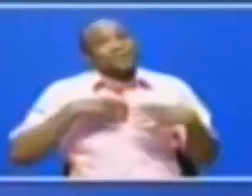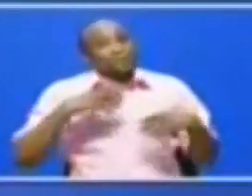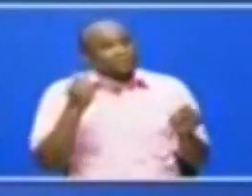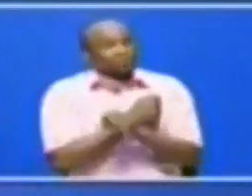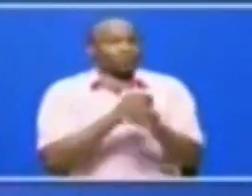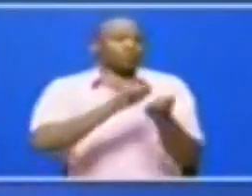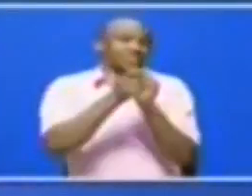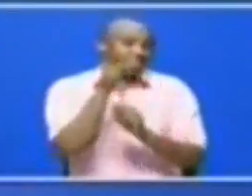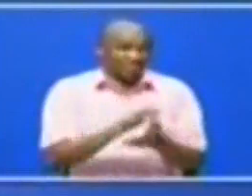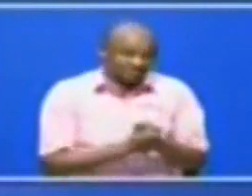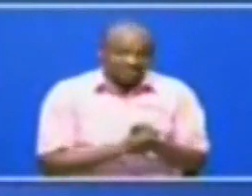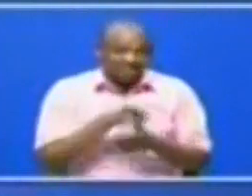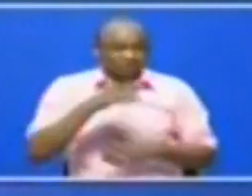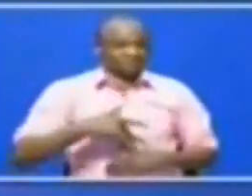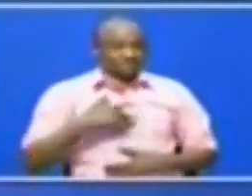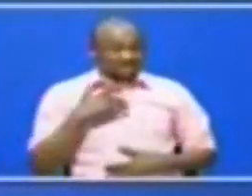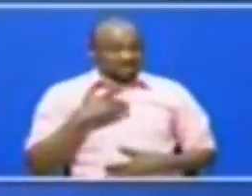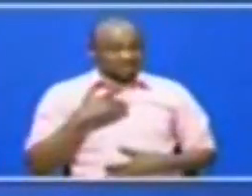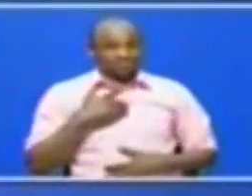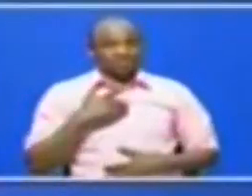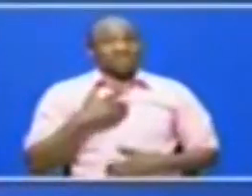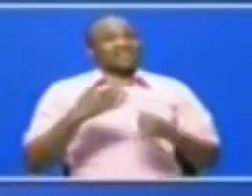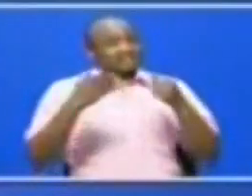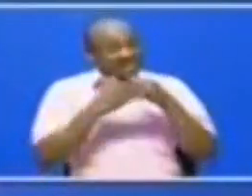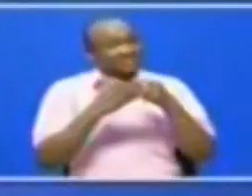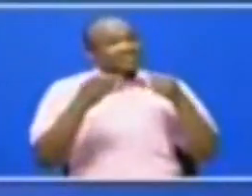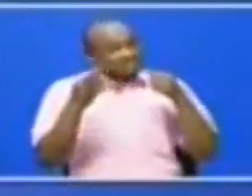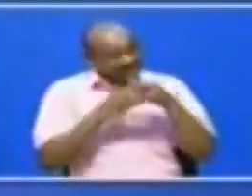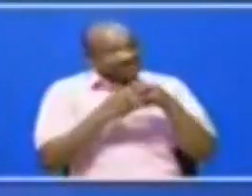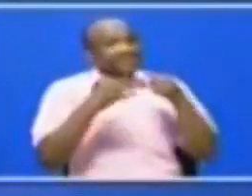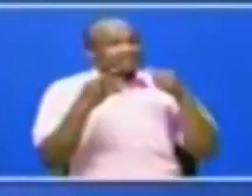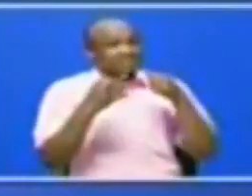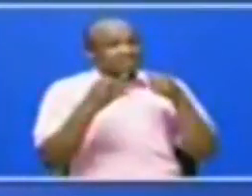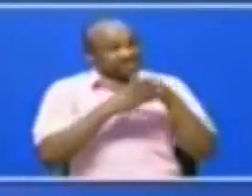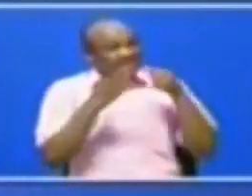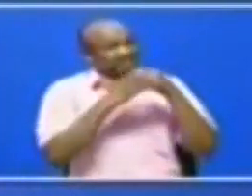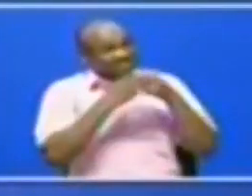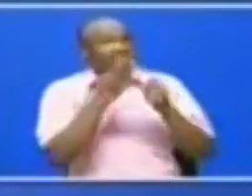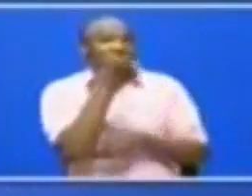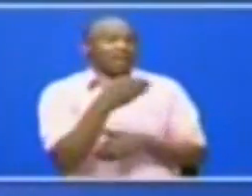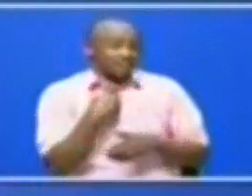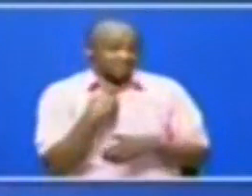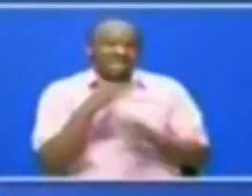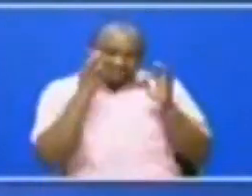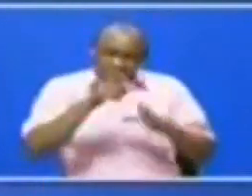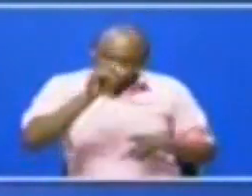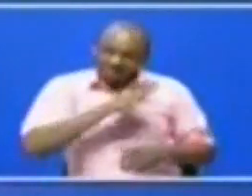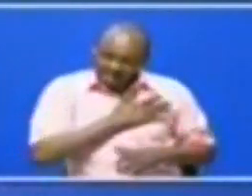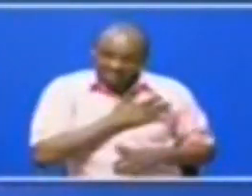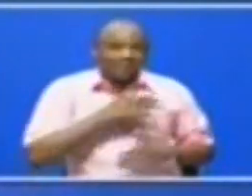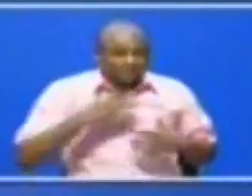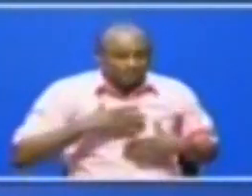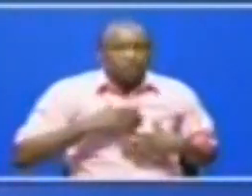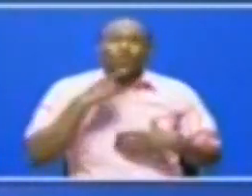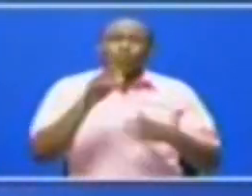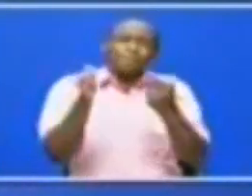of manipulation, because they feel that 98% mark. Mm-hmm. So what you want to do if you are NASA is you want a lot of people to turn